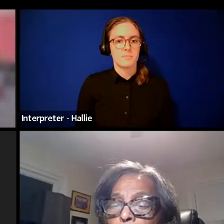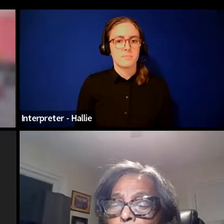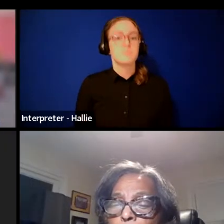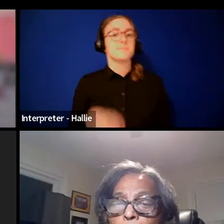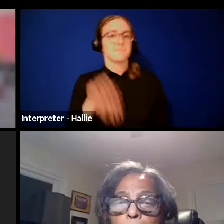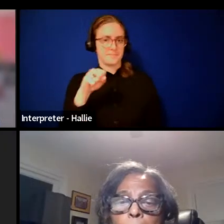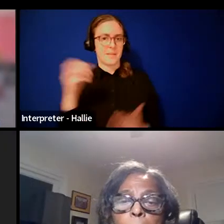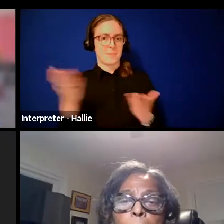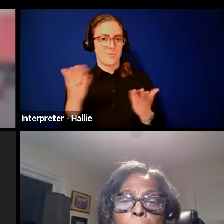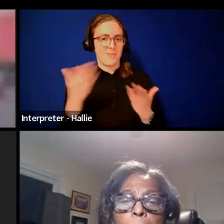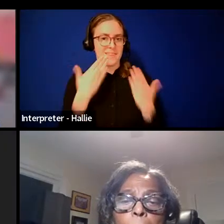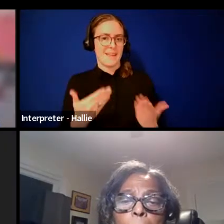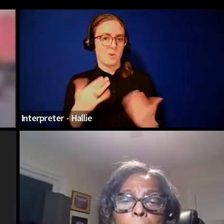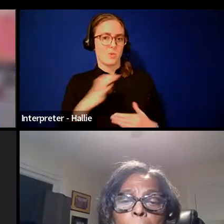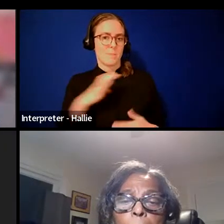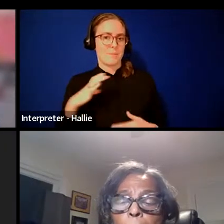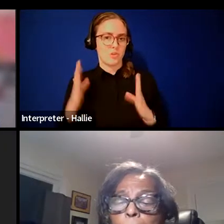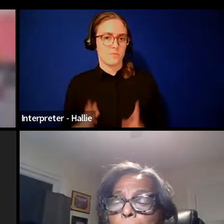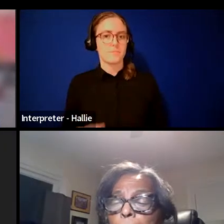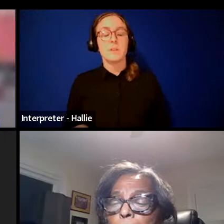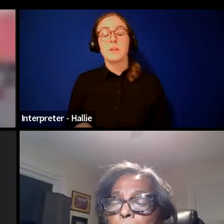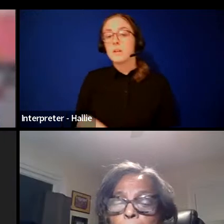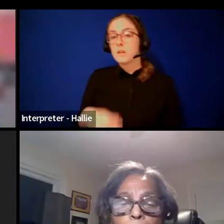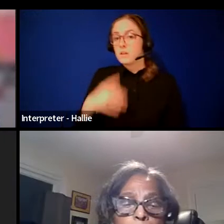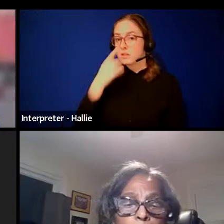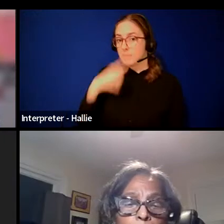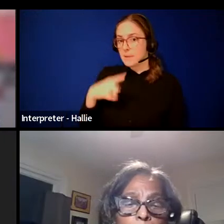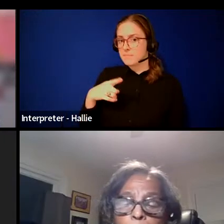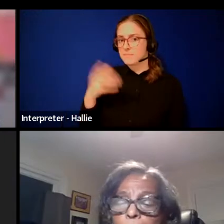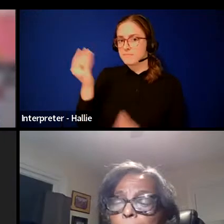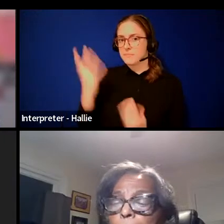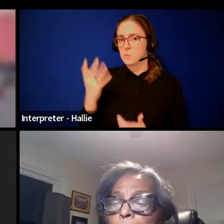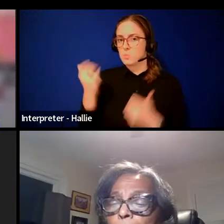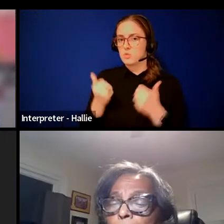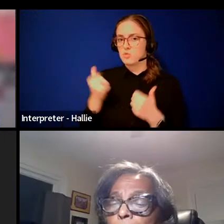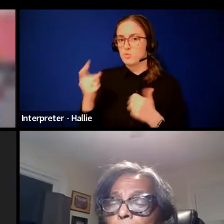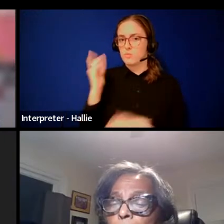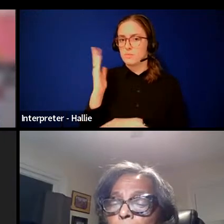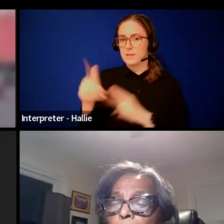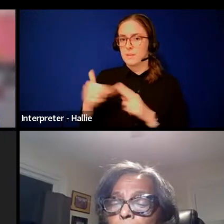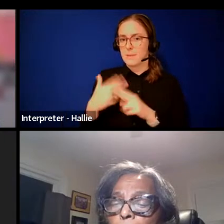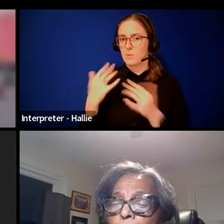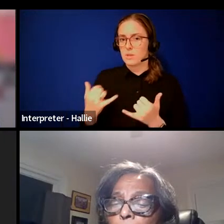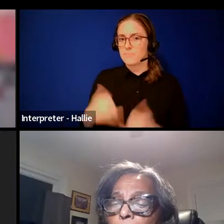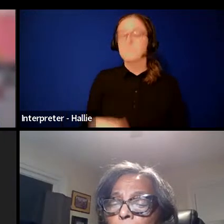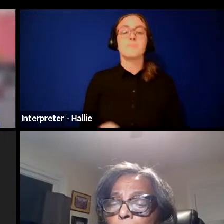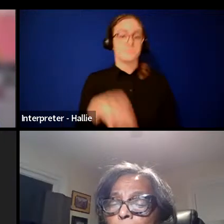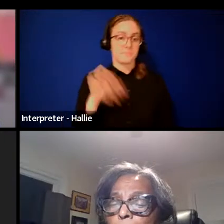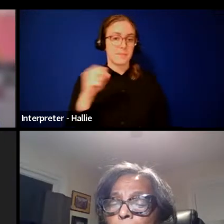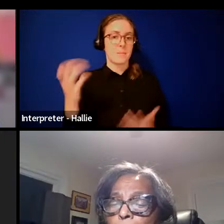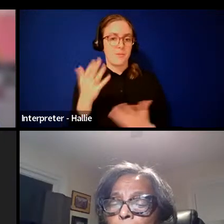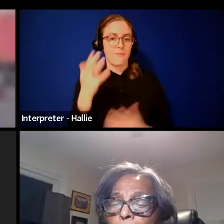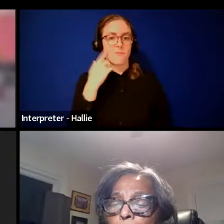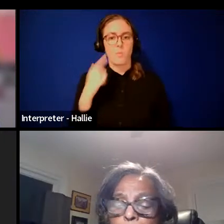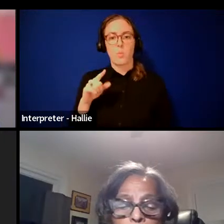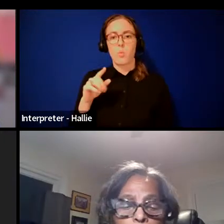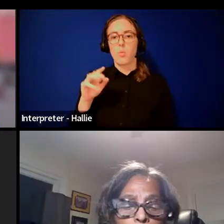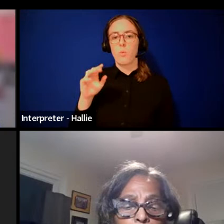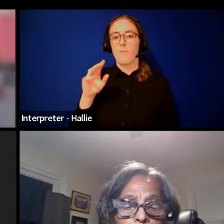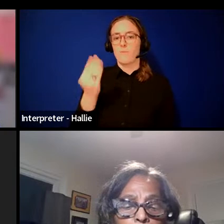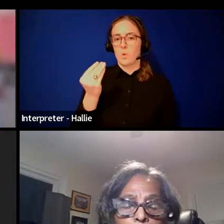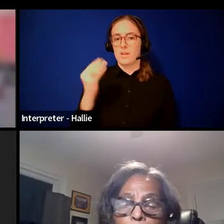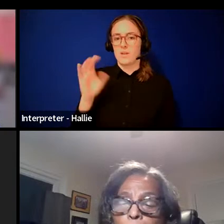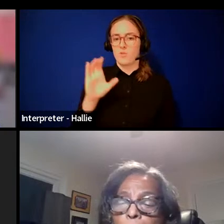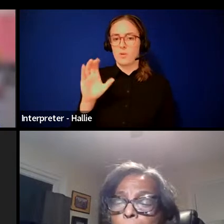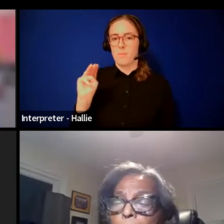Yes, I am. Thank you, Commissioner. Can you confirm what you're presenting on today? Yes, I'm here for Montella, for 1400 Okay.